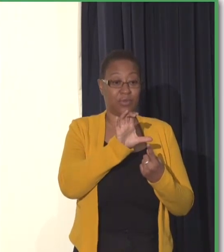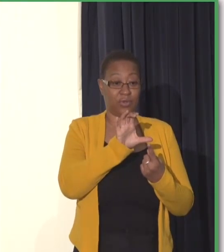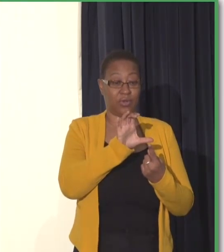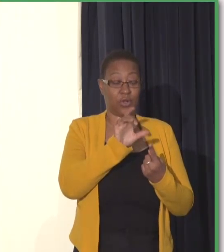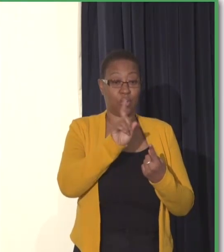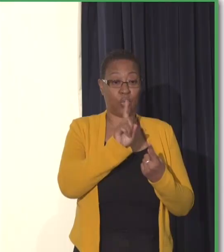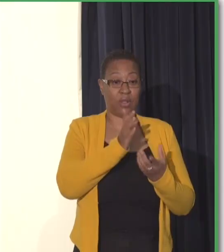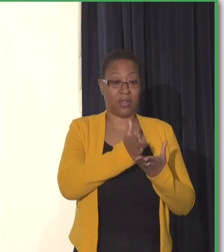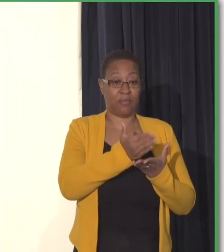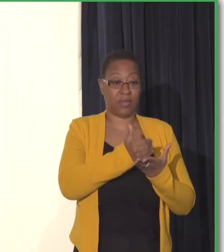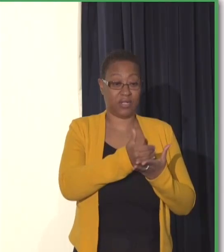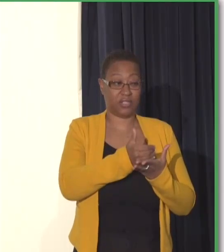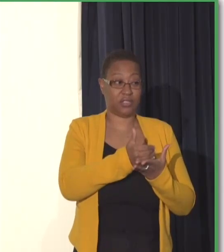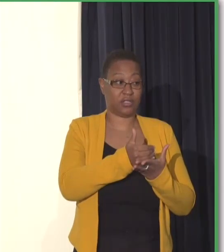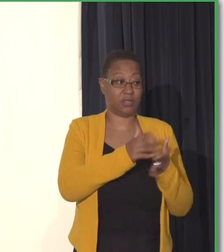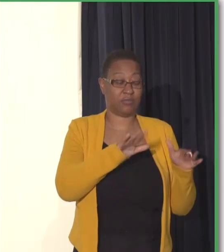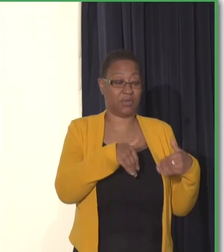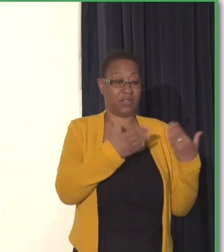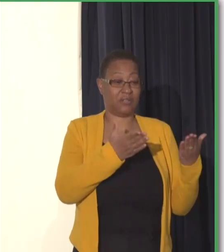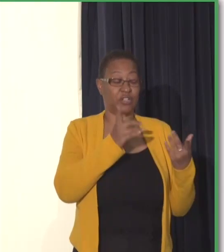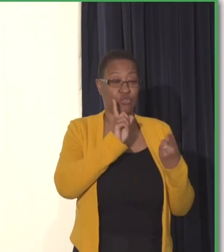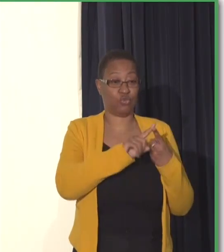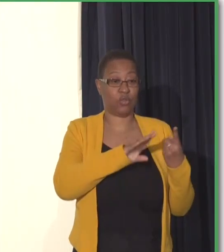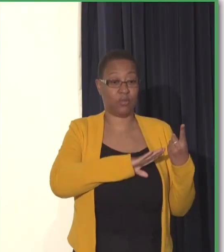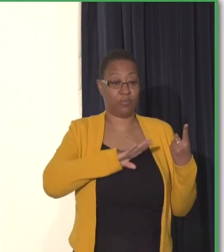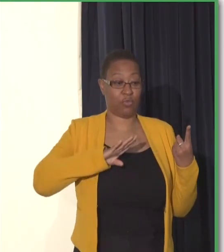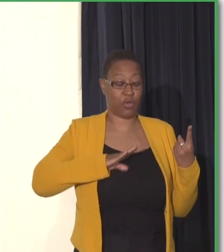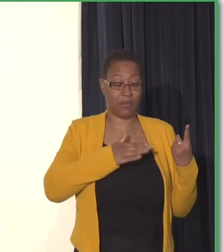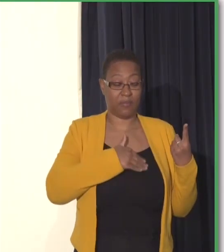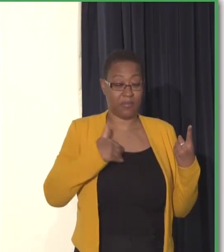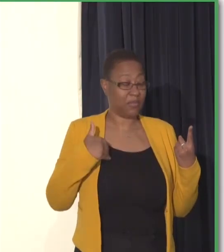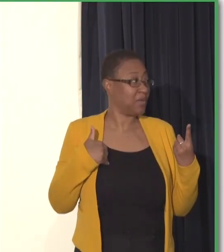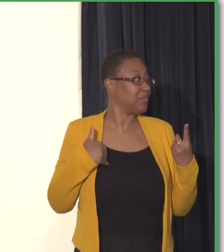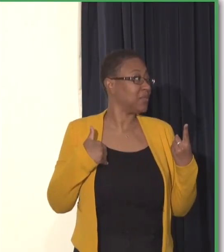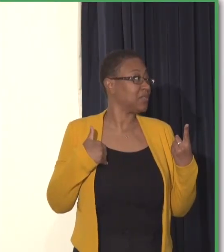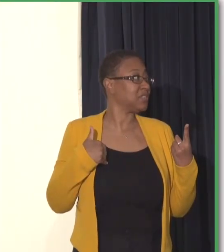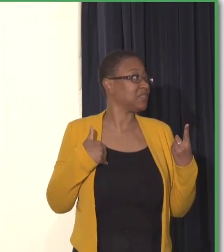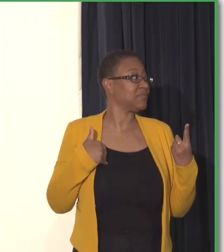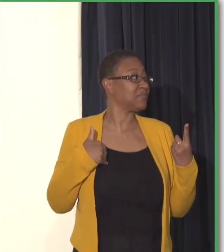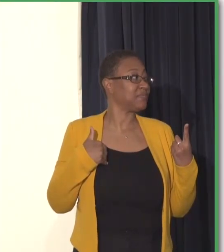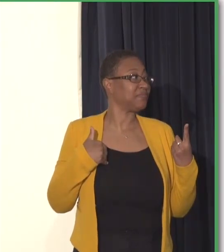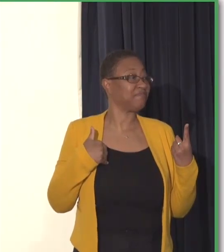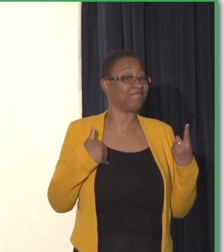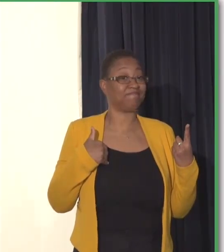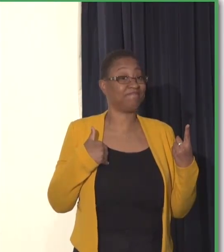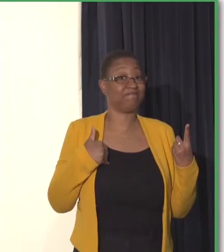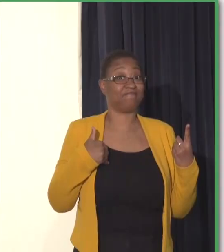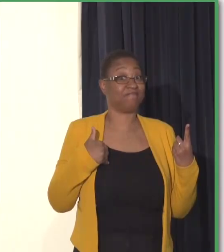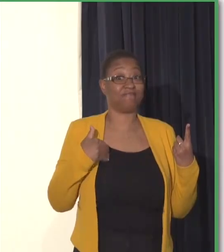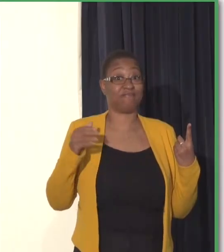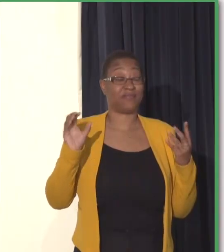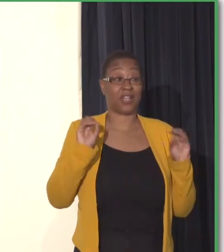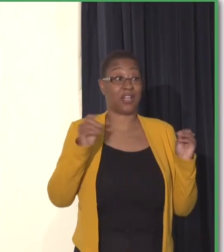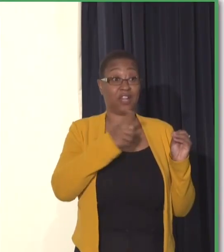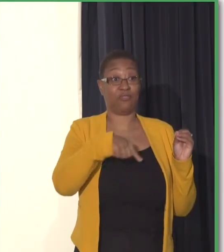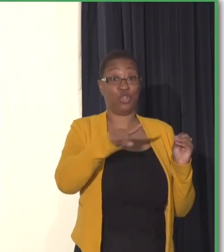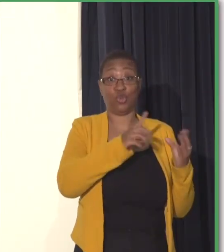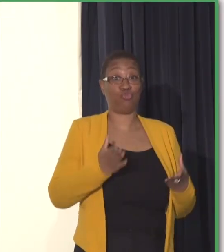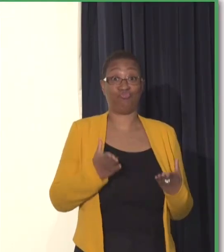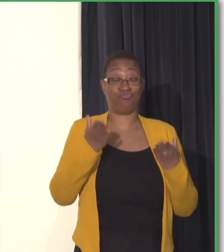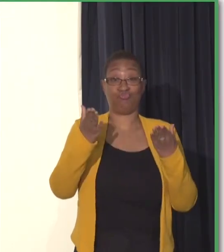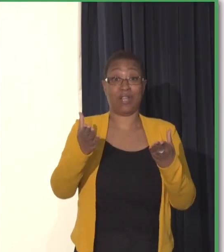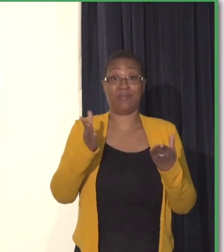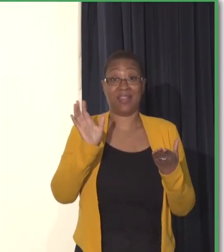where the budget was provided to the board members, and I don't recall that that was recommended